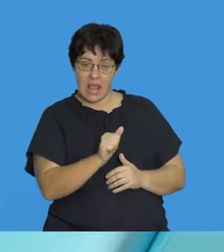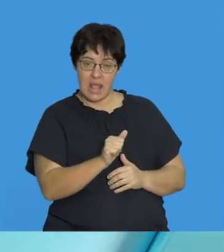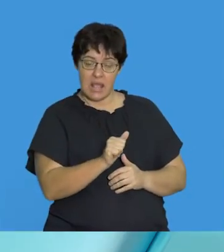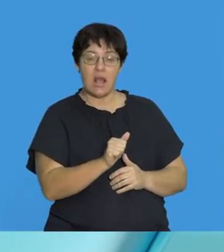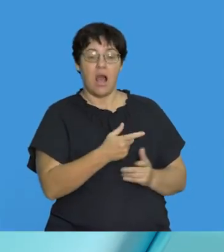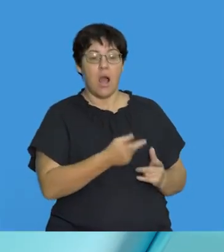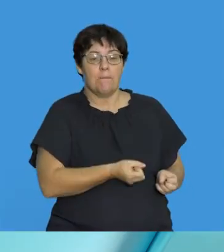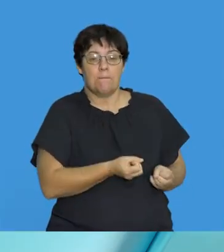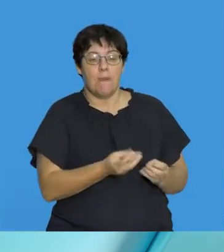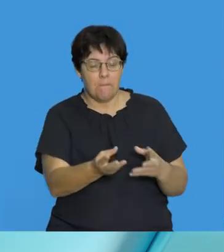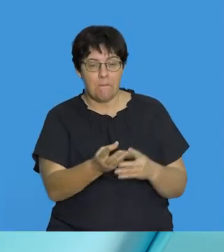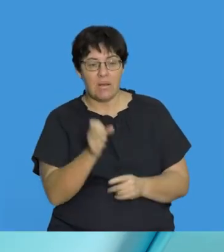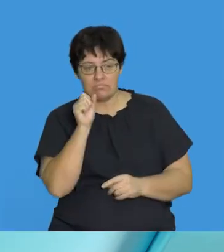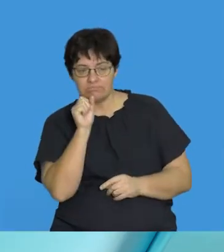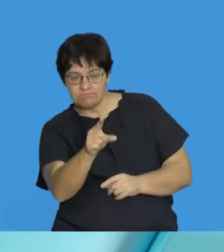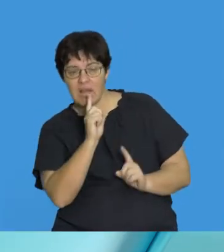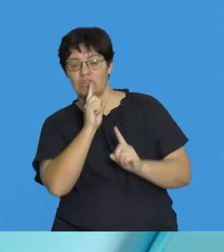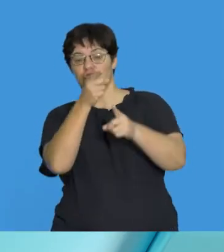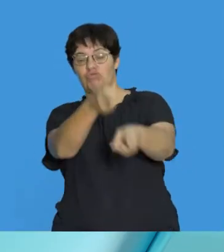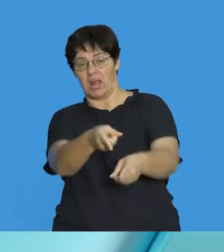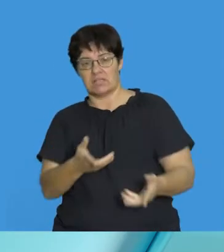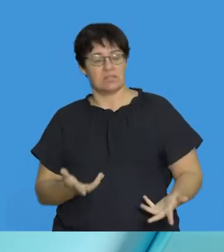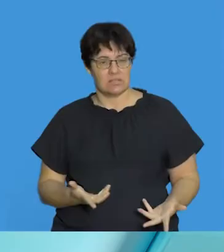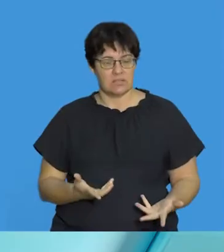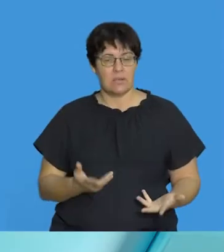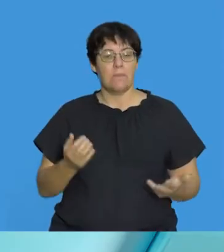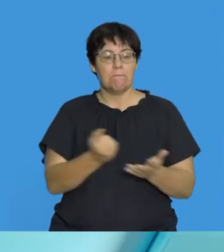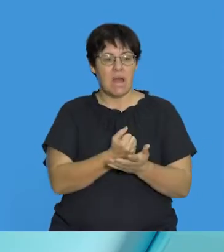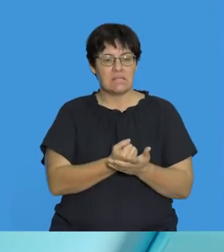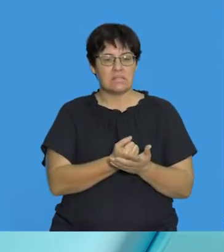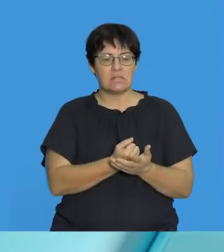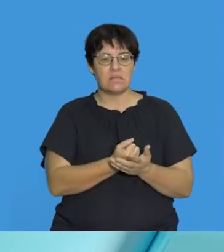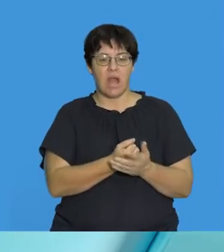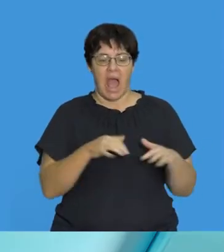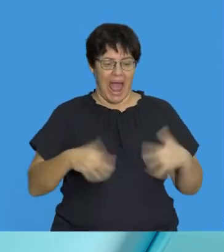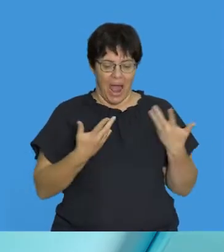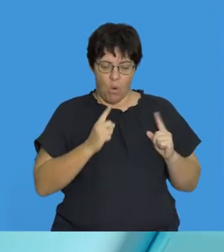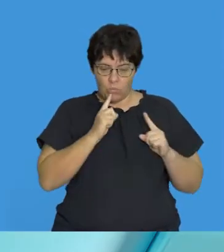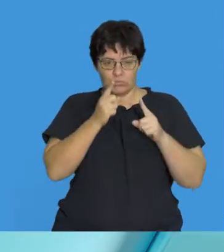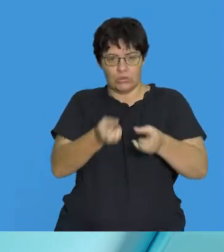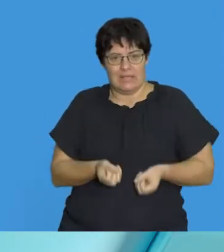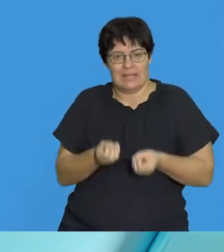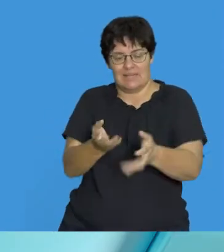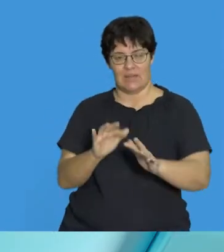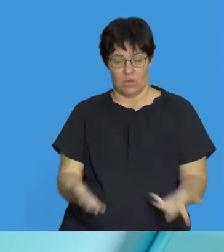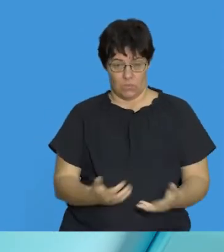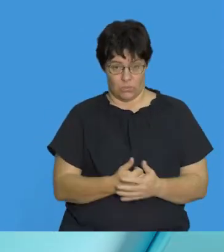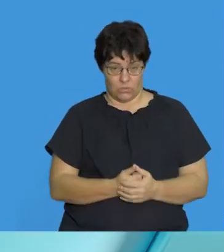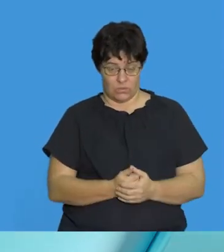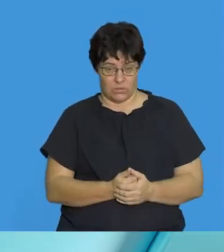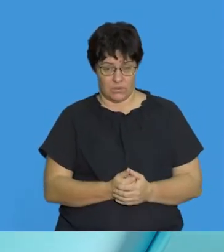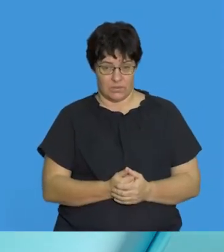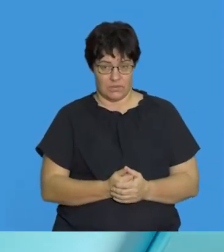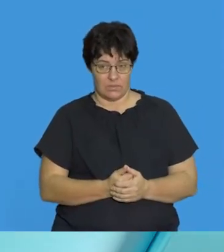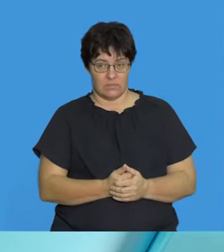able to carry out and send out specific instructions, it has to find a method or means of being able to do that.